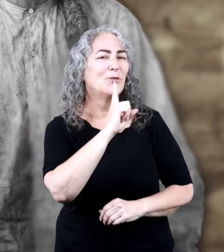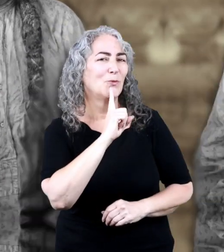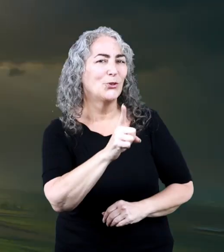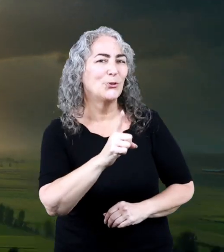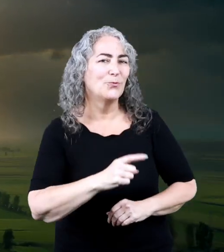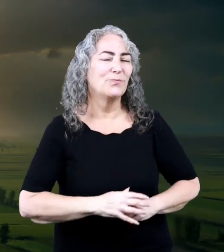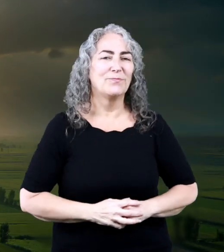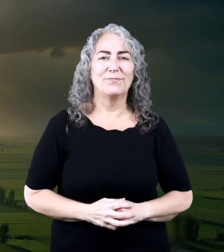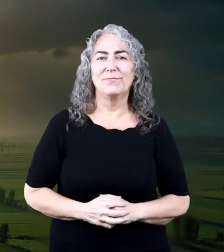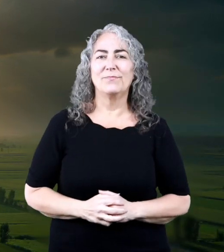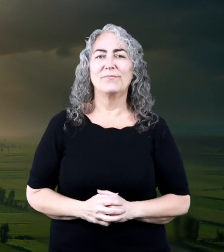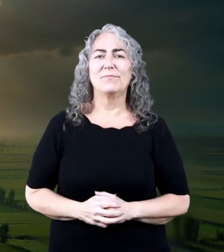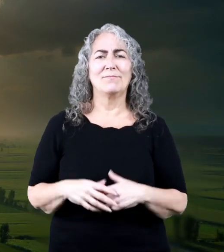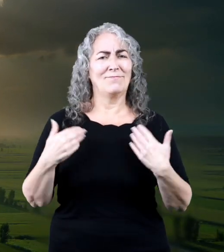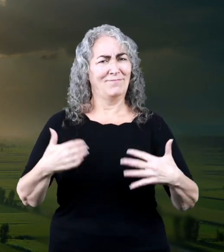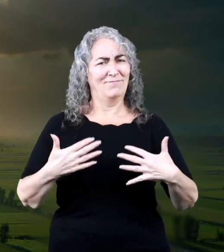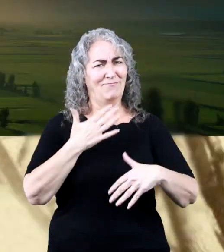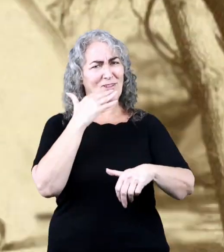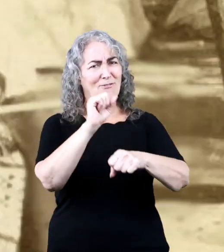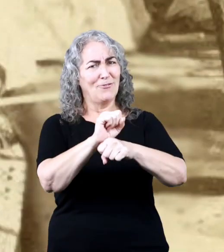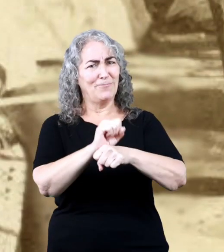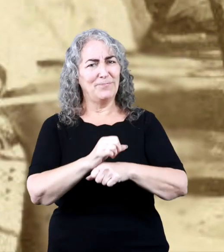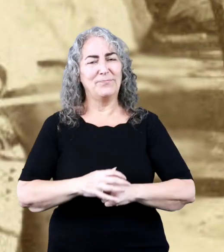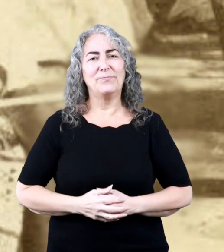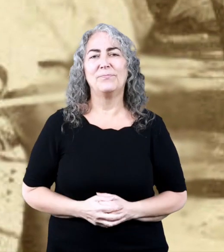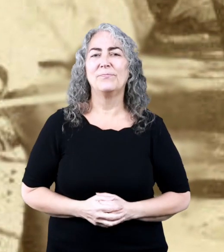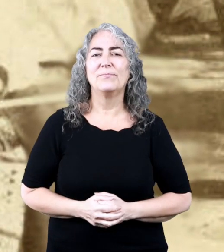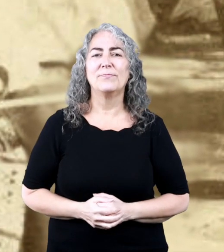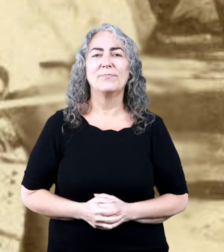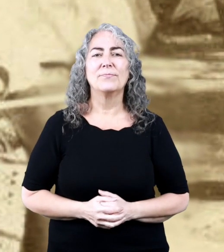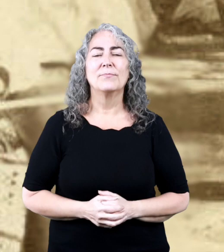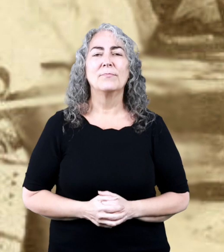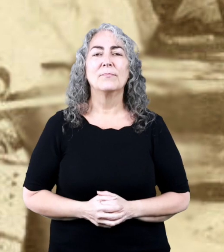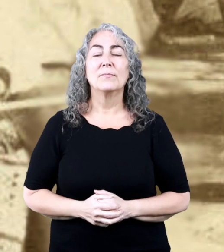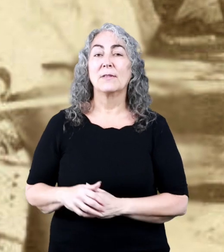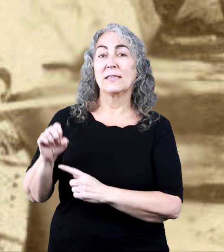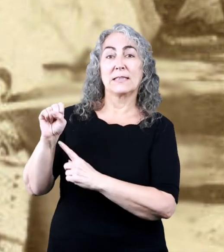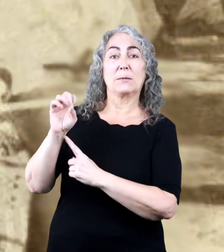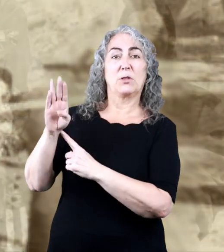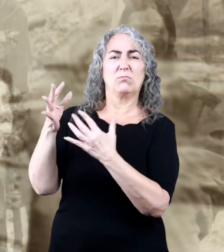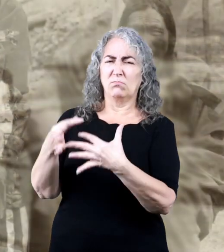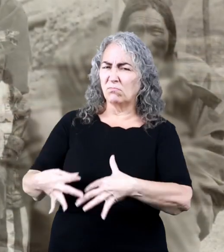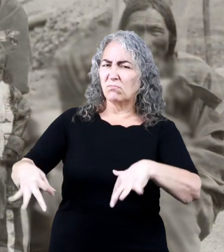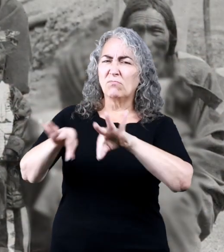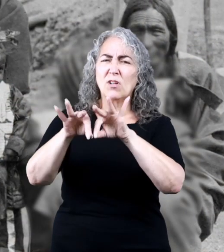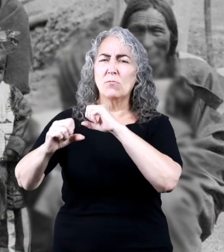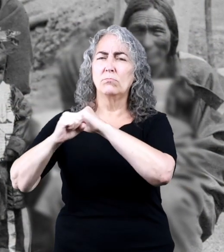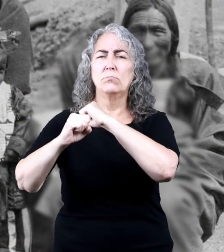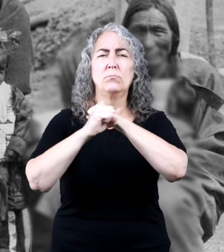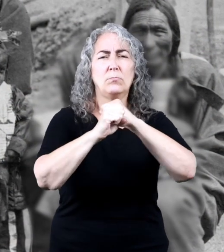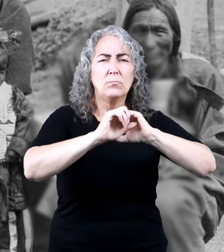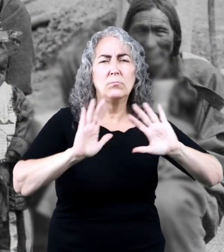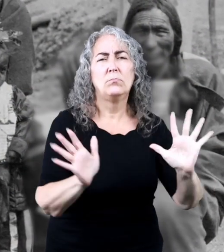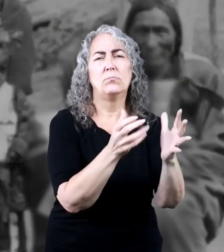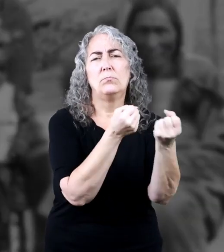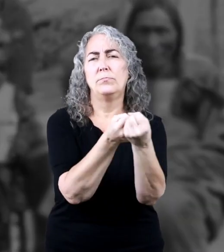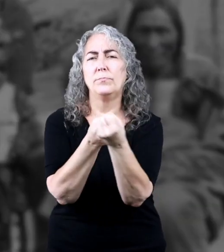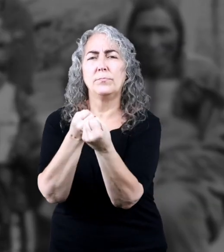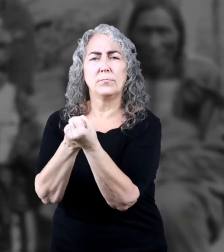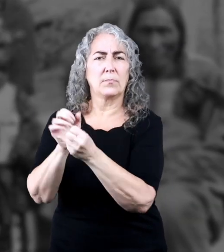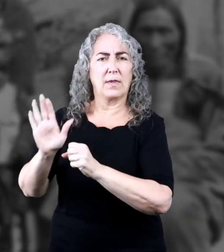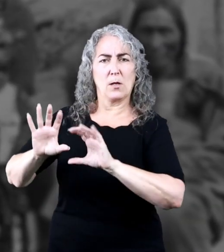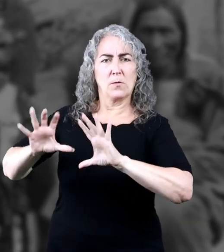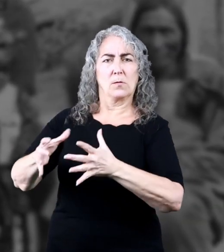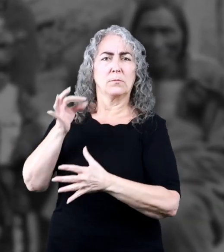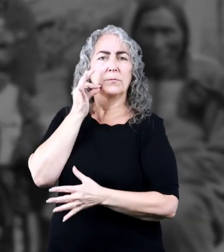True. Great work. Sitting Bull was an important advocate for indigenous rights and stood up